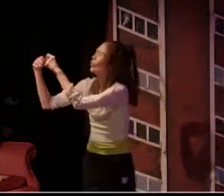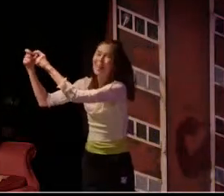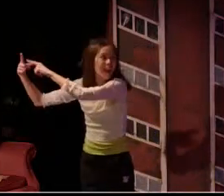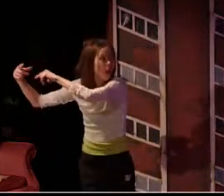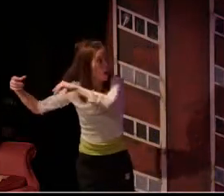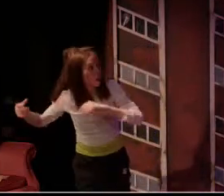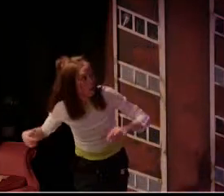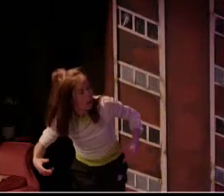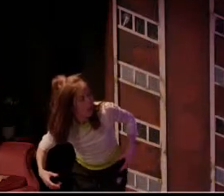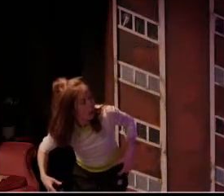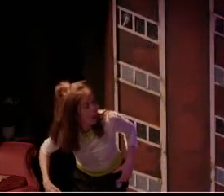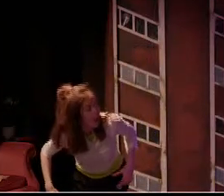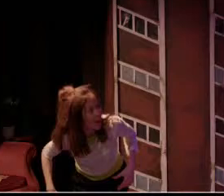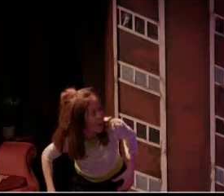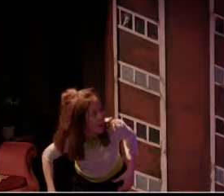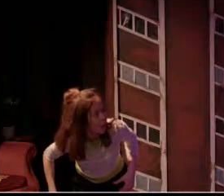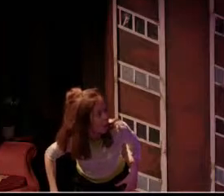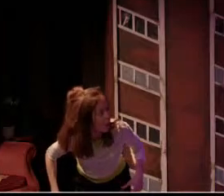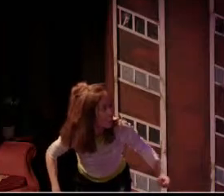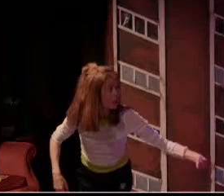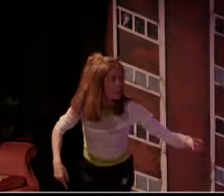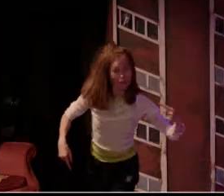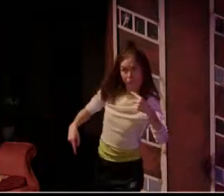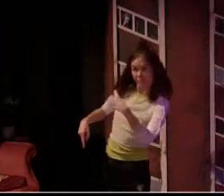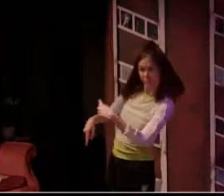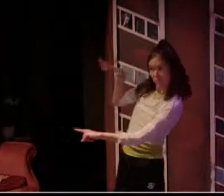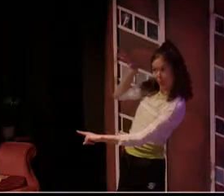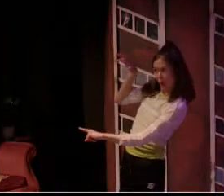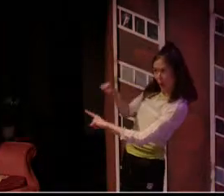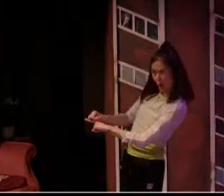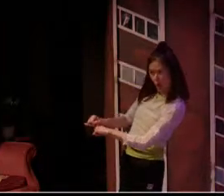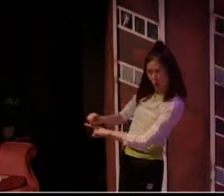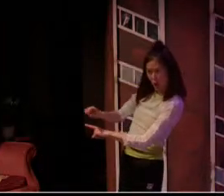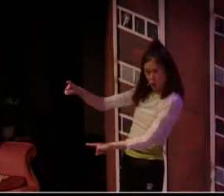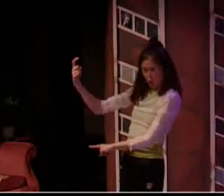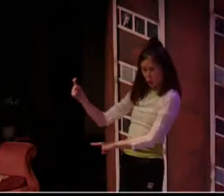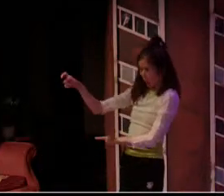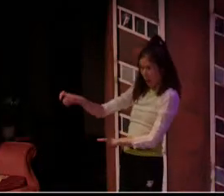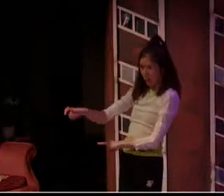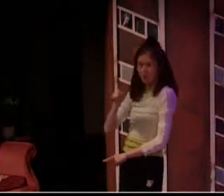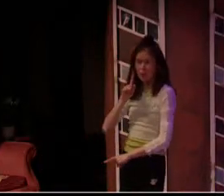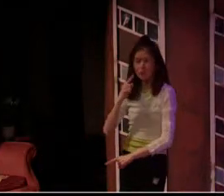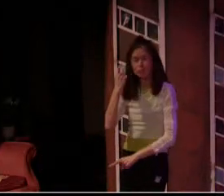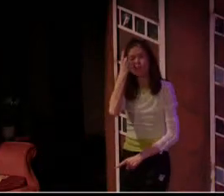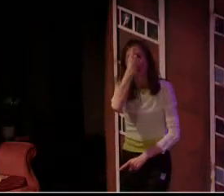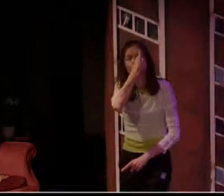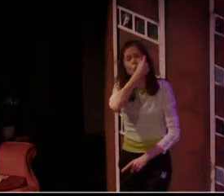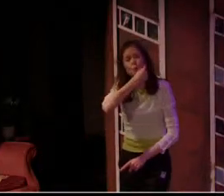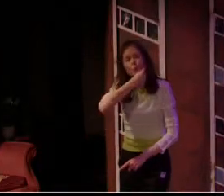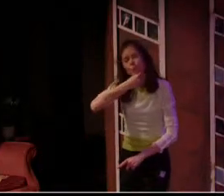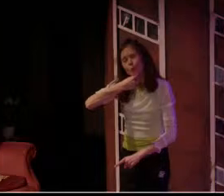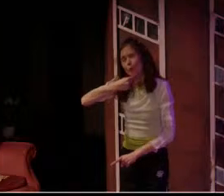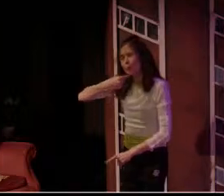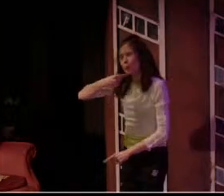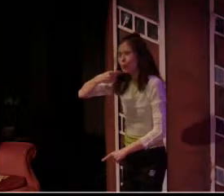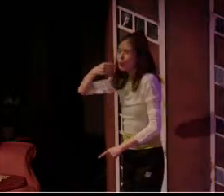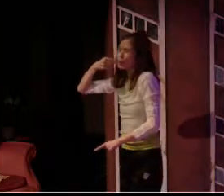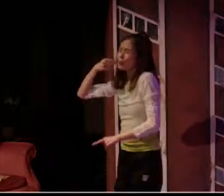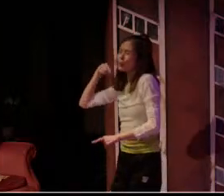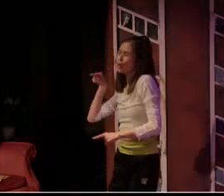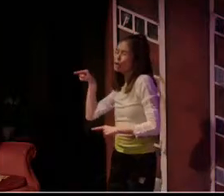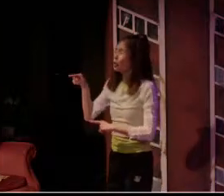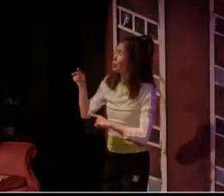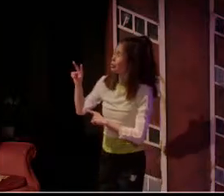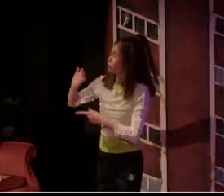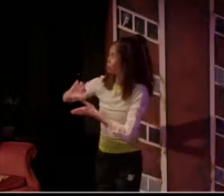This is the prettiest shepherdess that ever ran on the pasture. All she does or says appears as something greater than